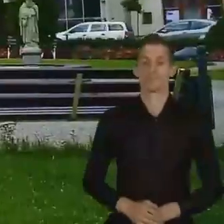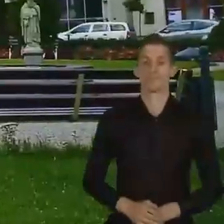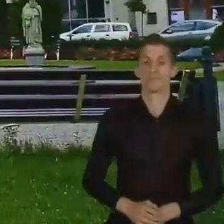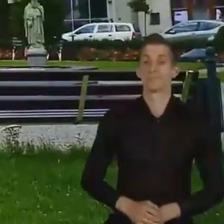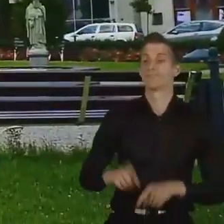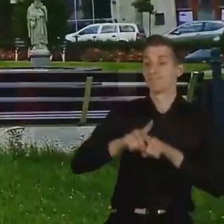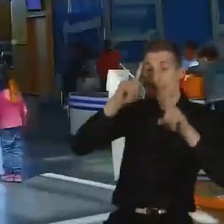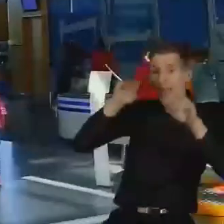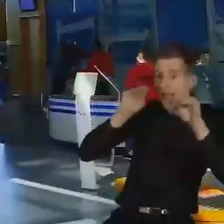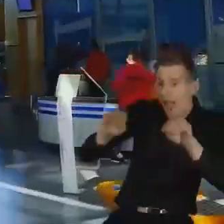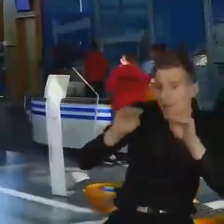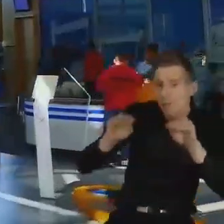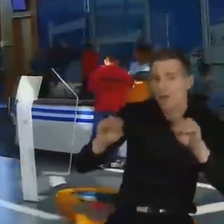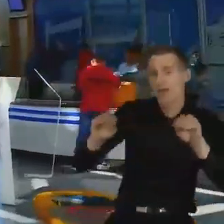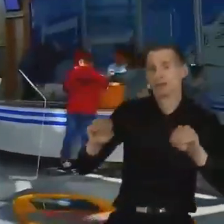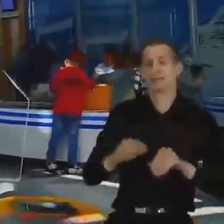education,